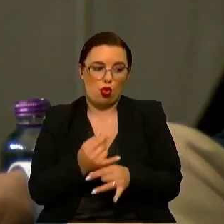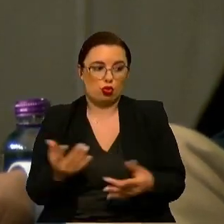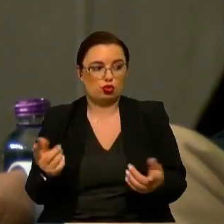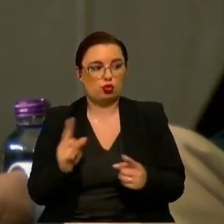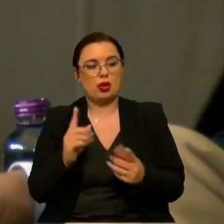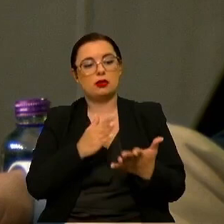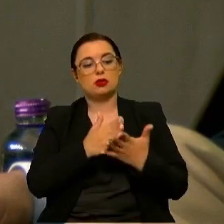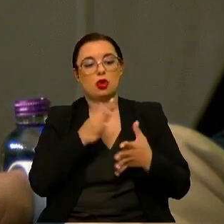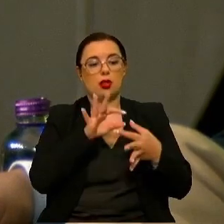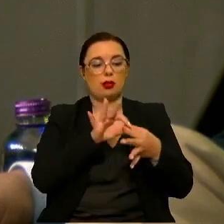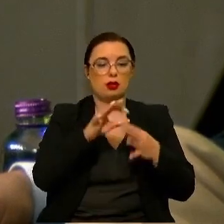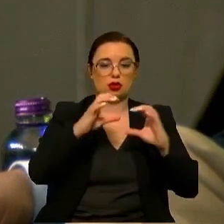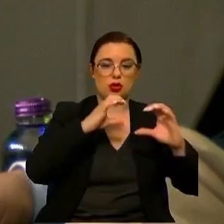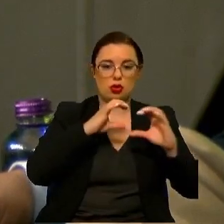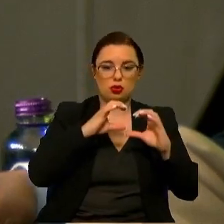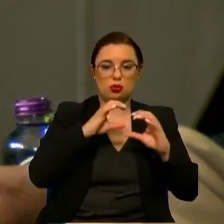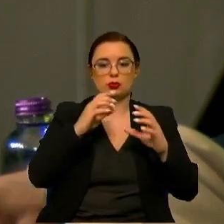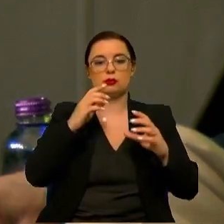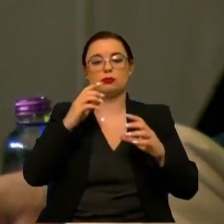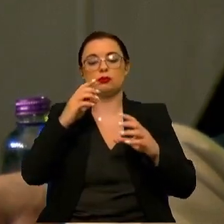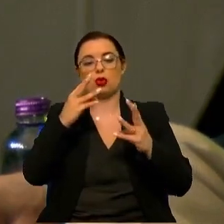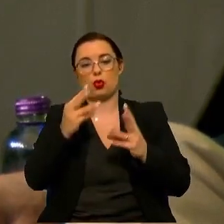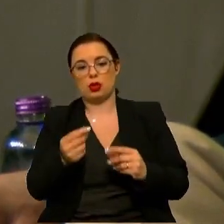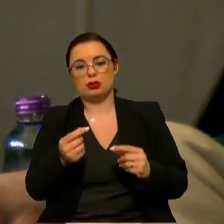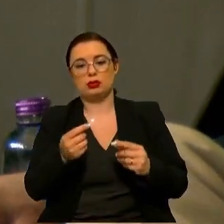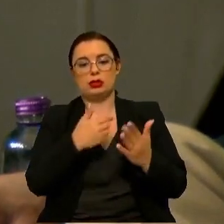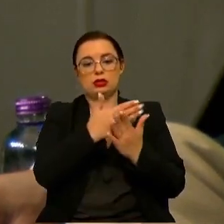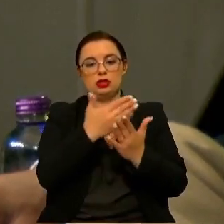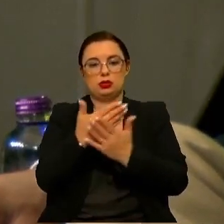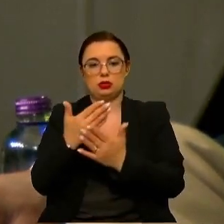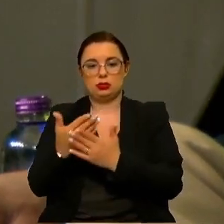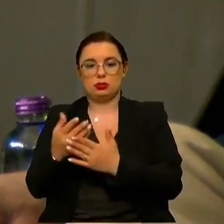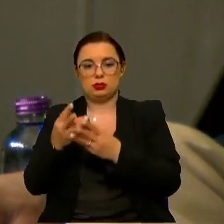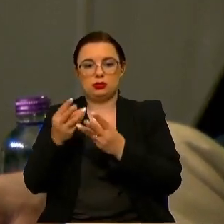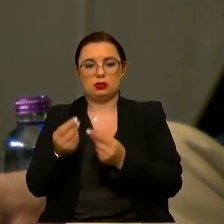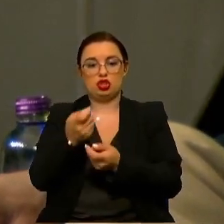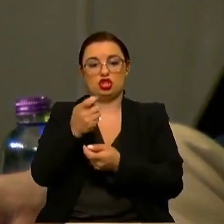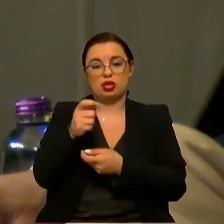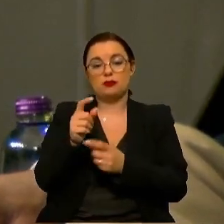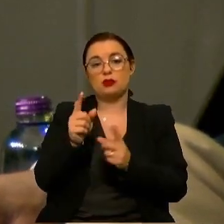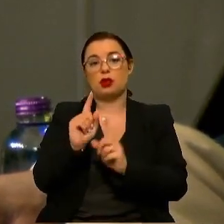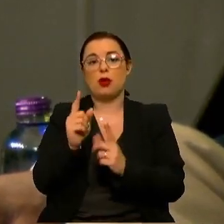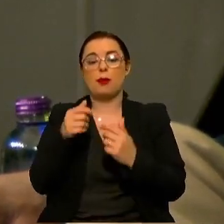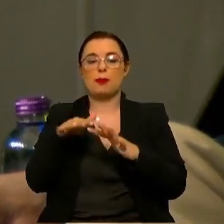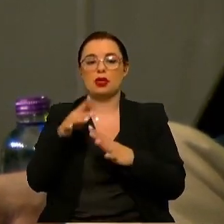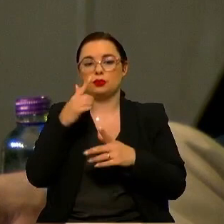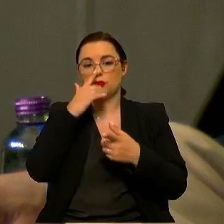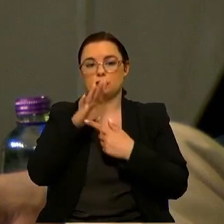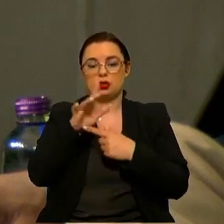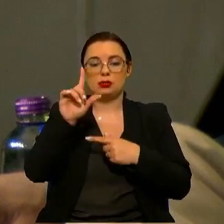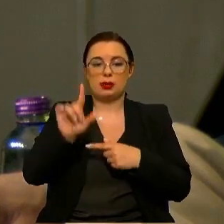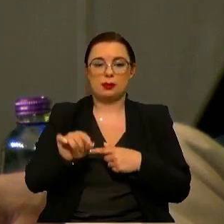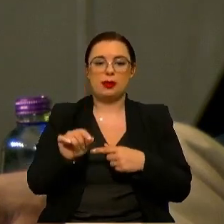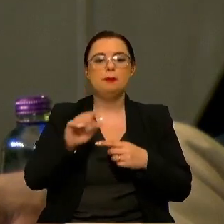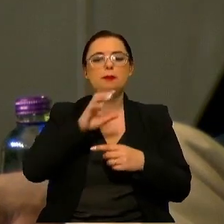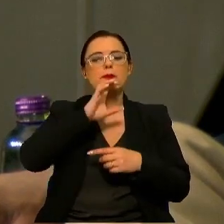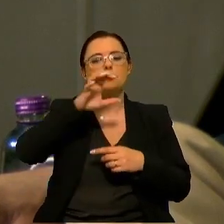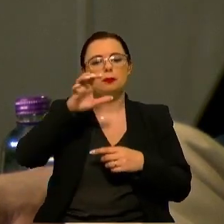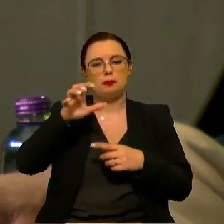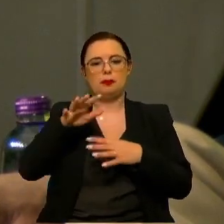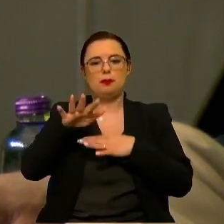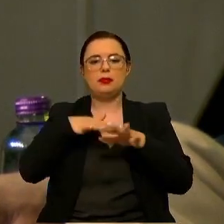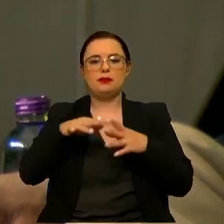products, not only linked to quantum communication with the key quantum distribution. There are